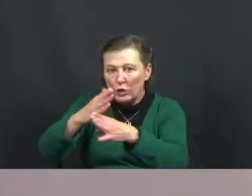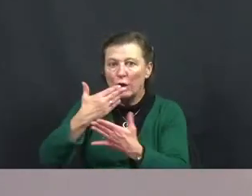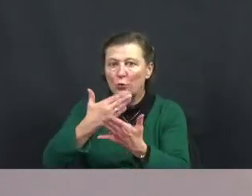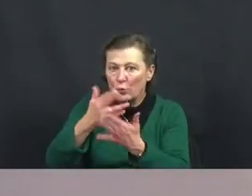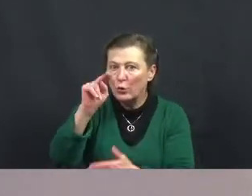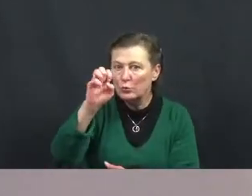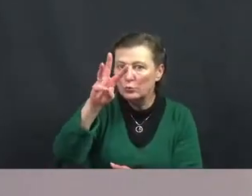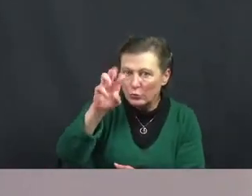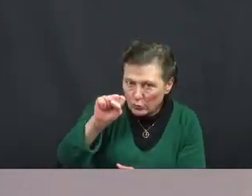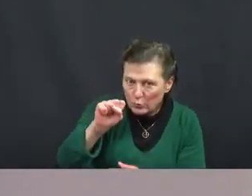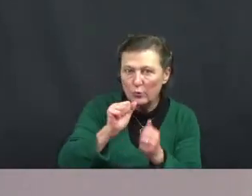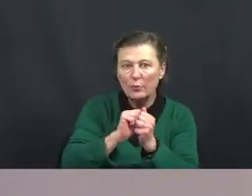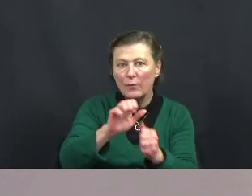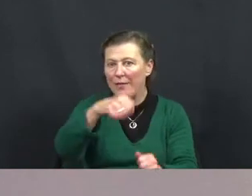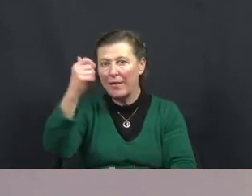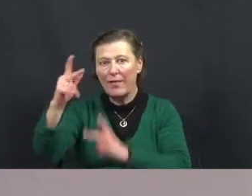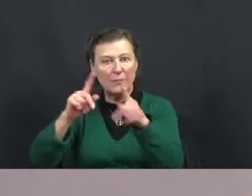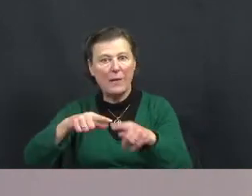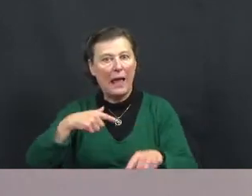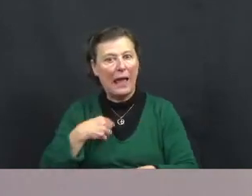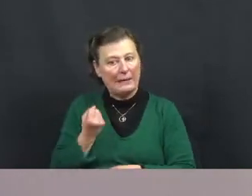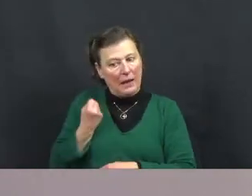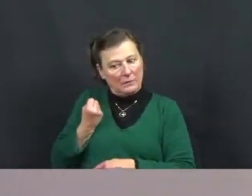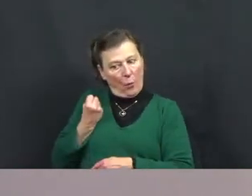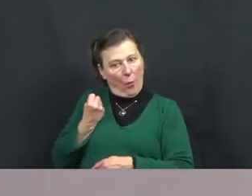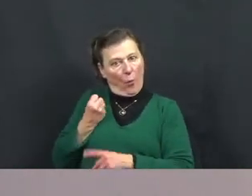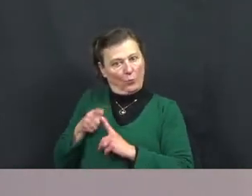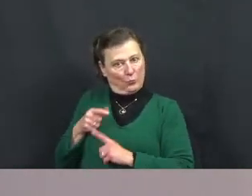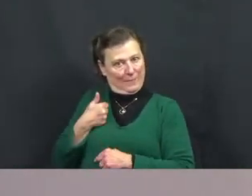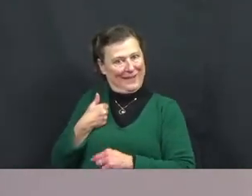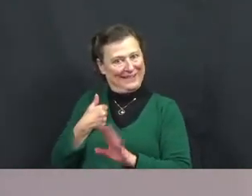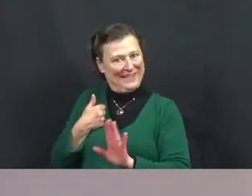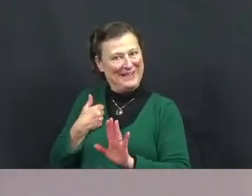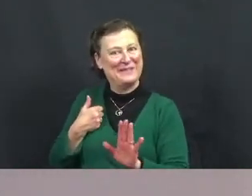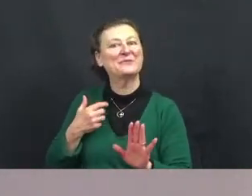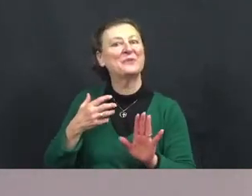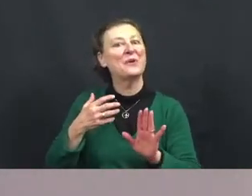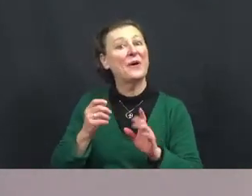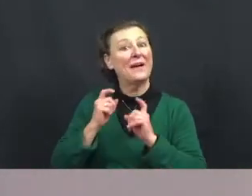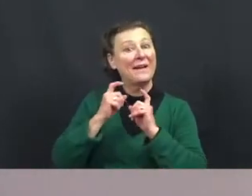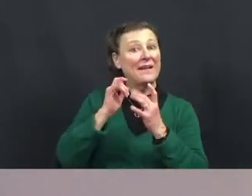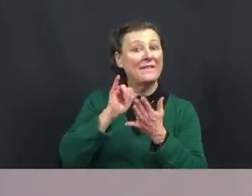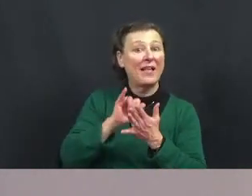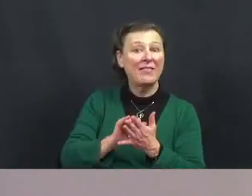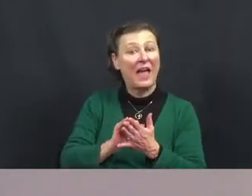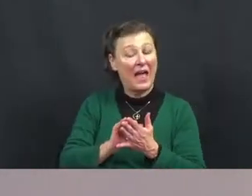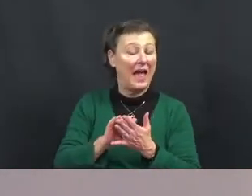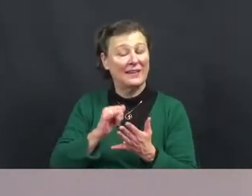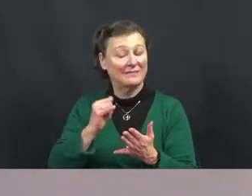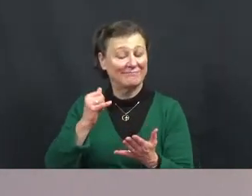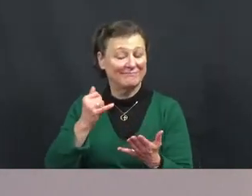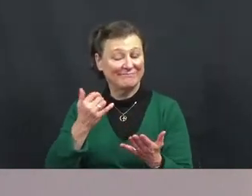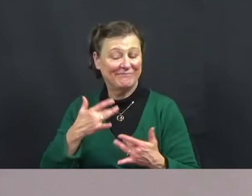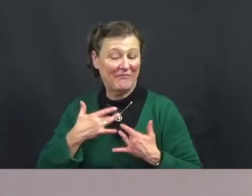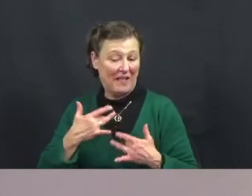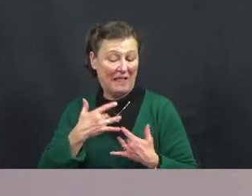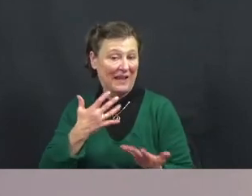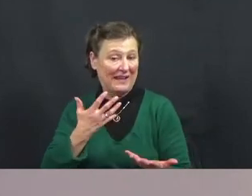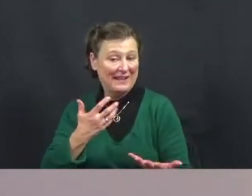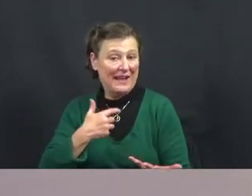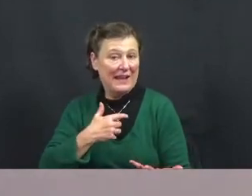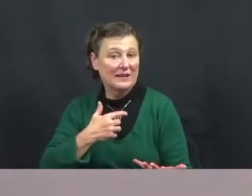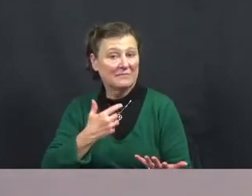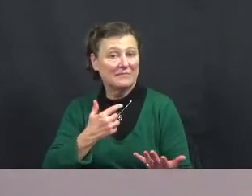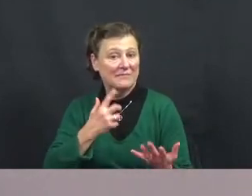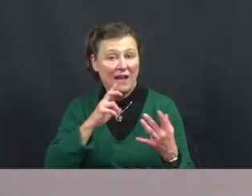with other people. I just can't keep it to myself. And so given this character trait, it's probably inevitable that I